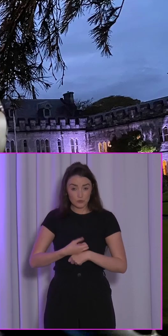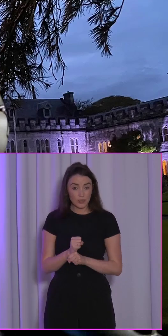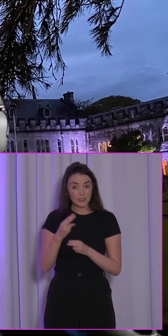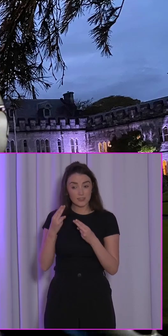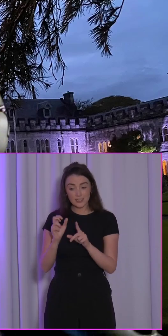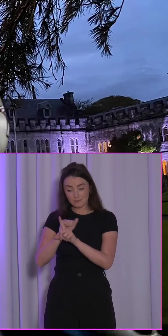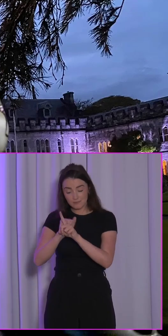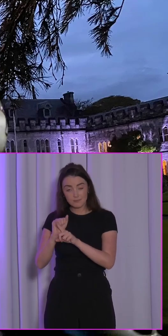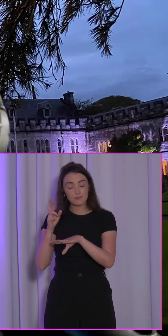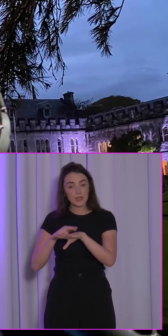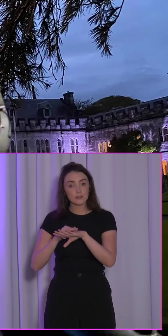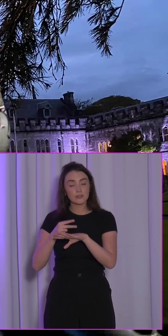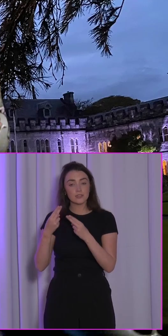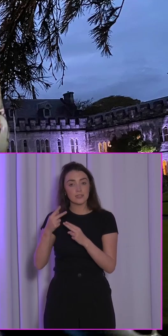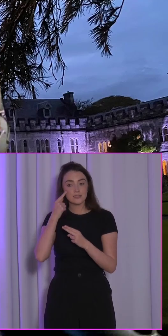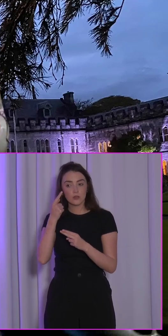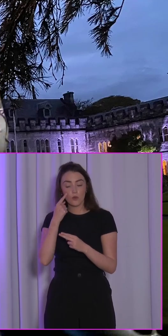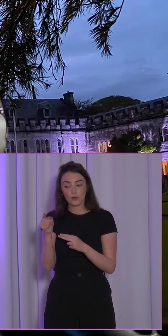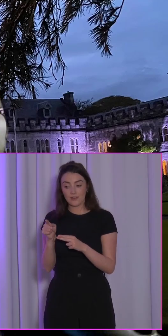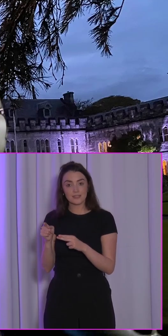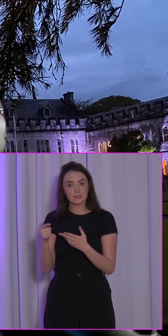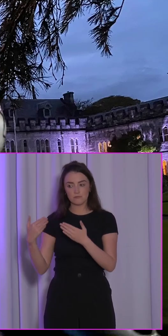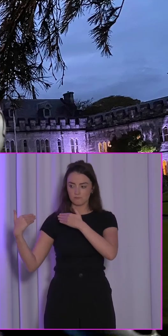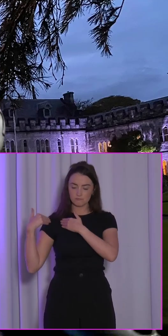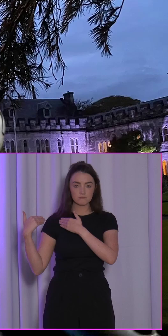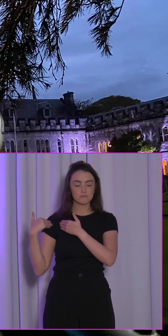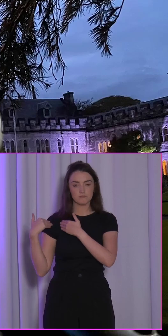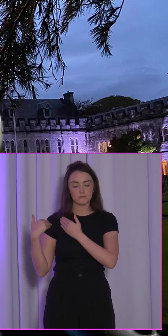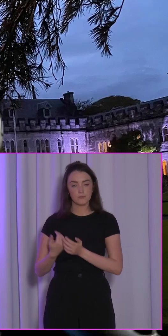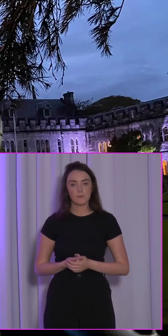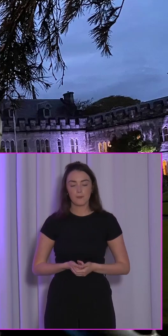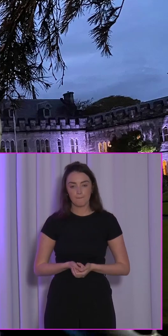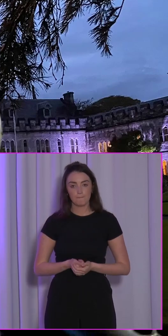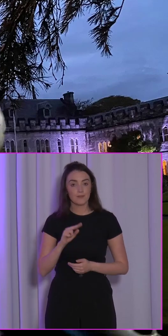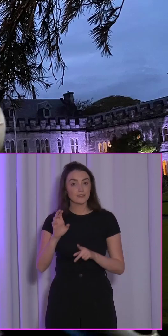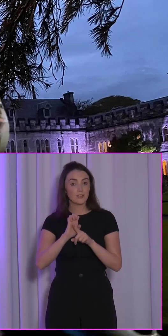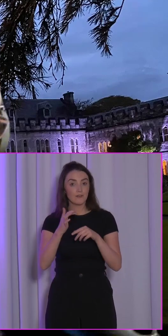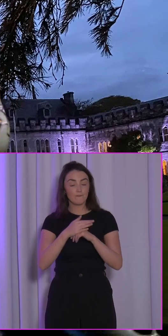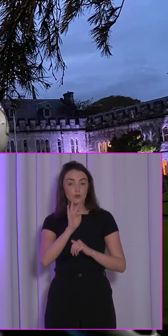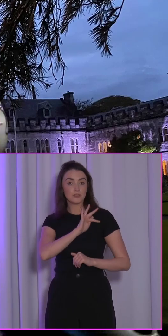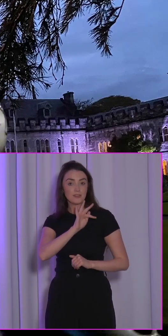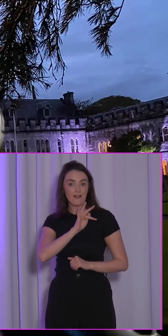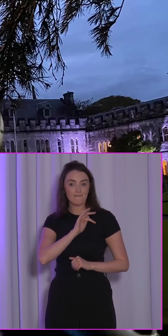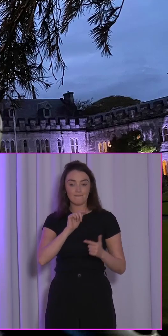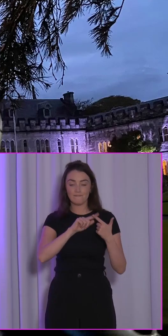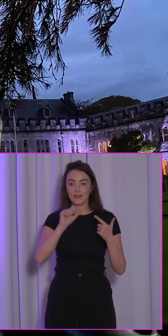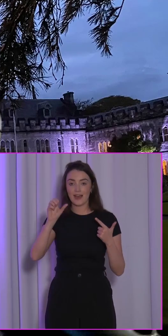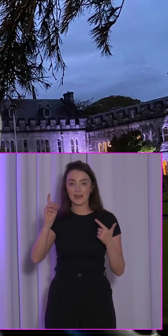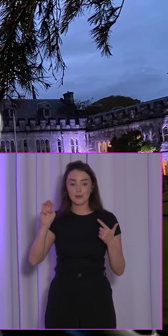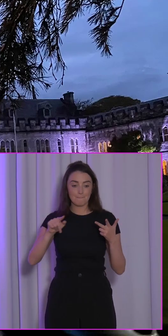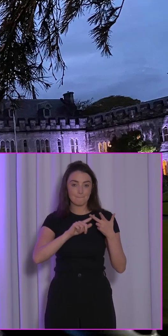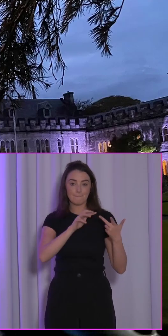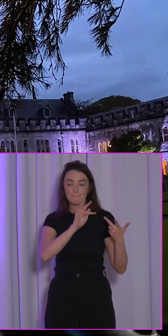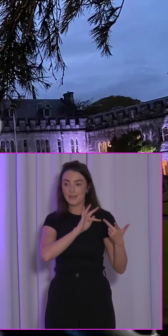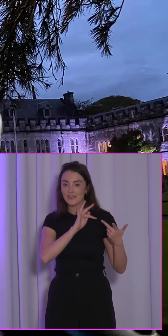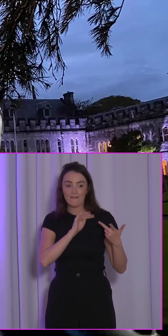We have to start looking at this and be held account. You know, it's not enough for yourself, Adam, and myself working